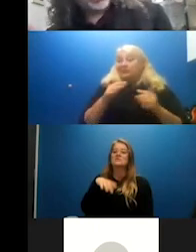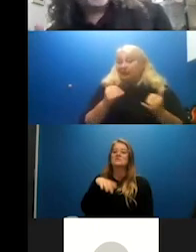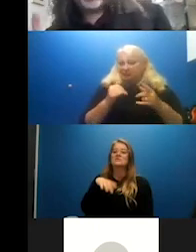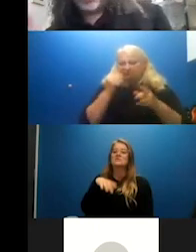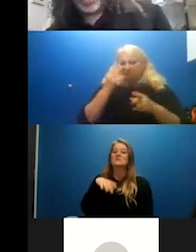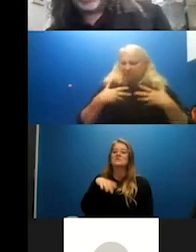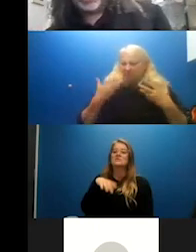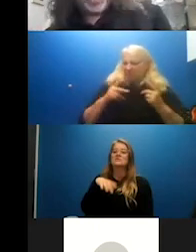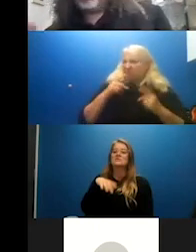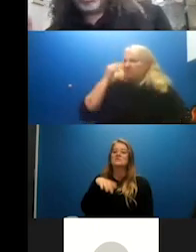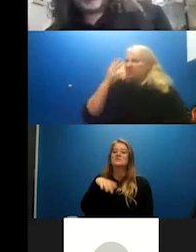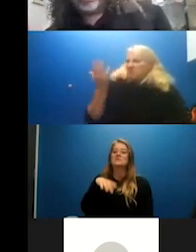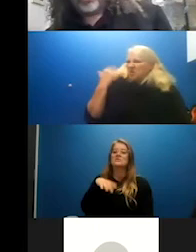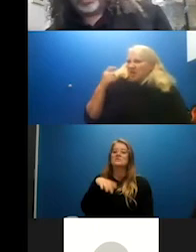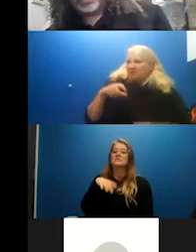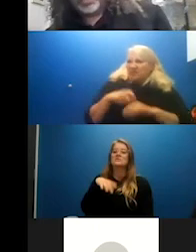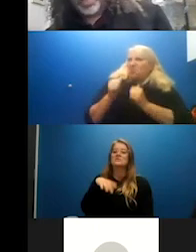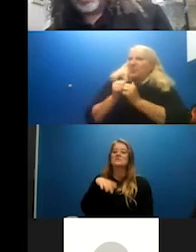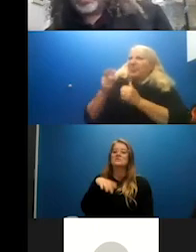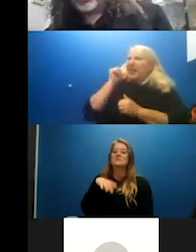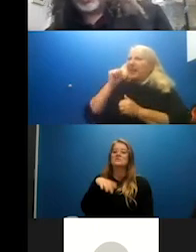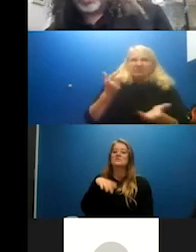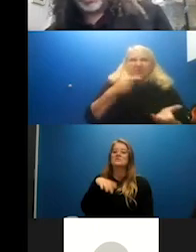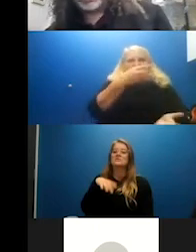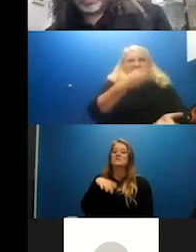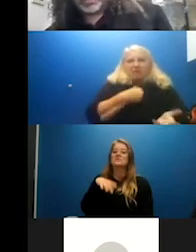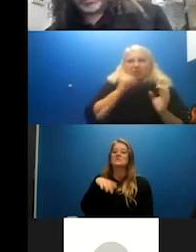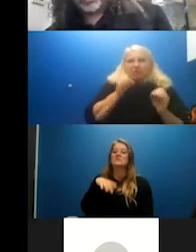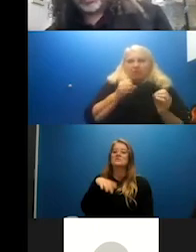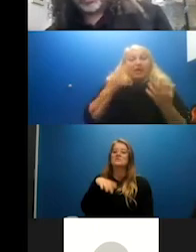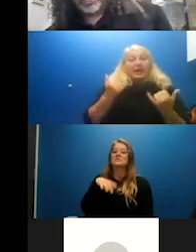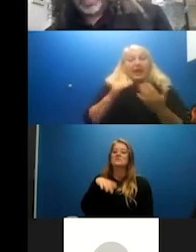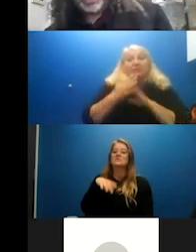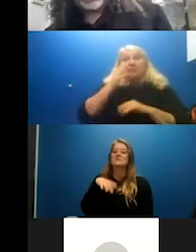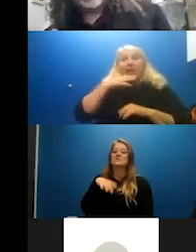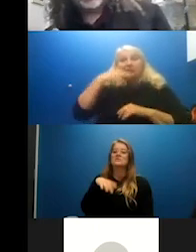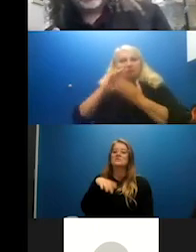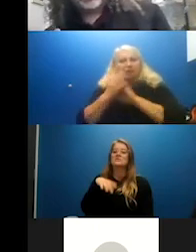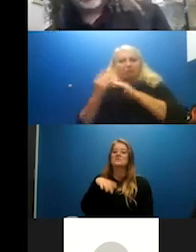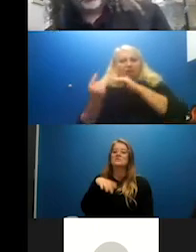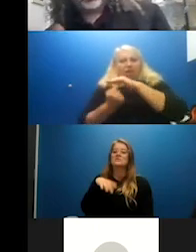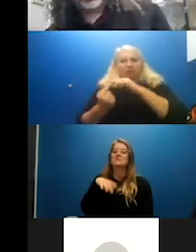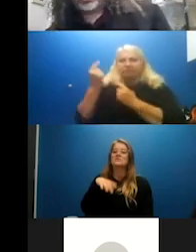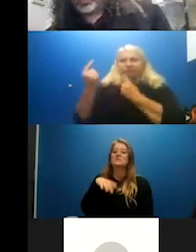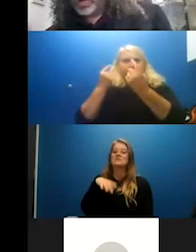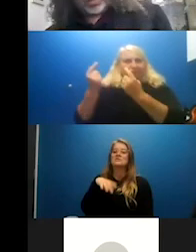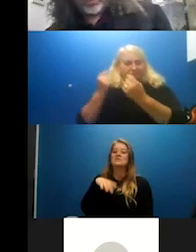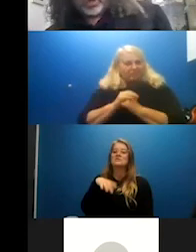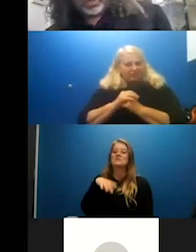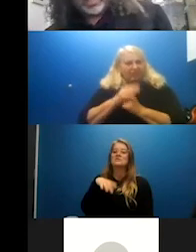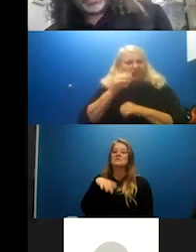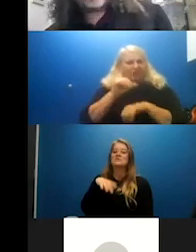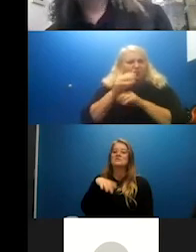should I spend time with Auntie? I'm not being paid for it. And the elders are becoming isolated. And the workers with whom I